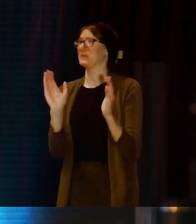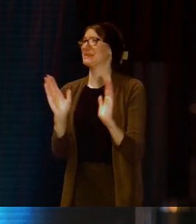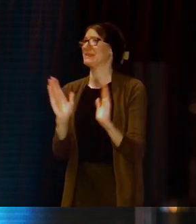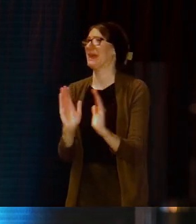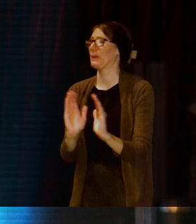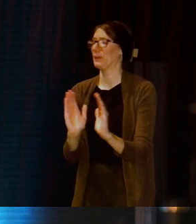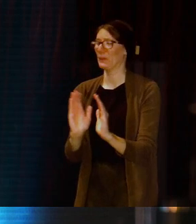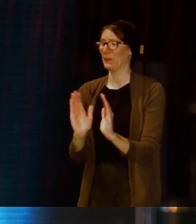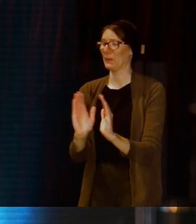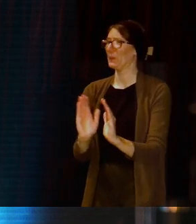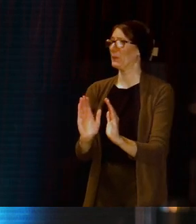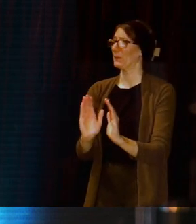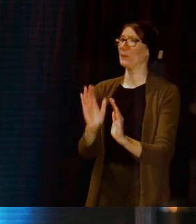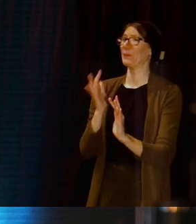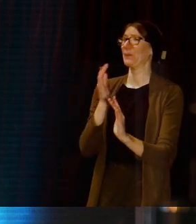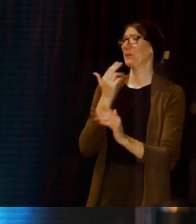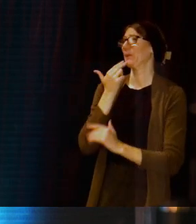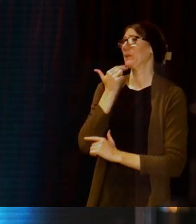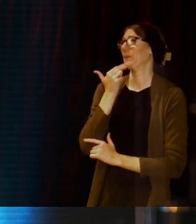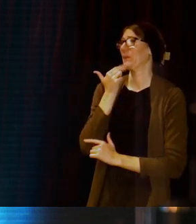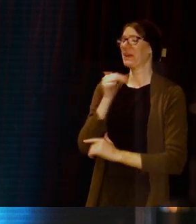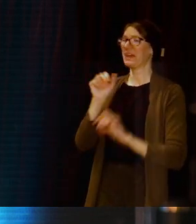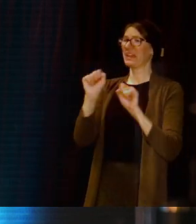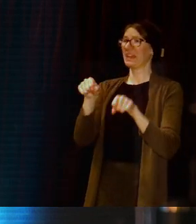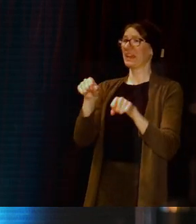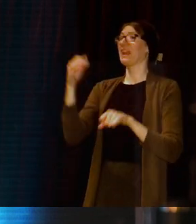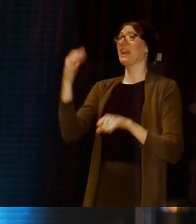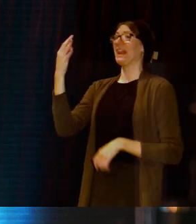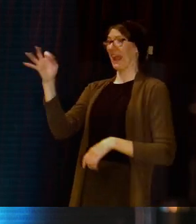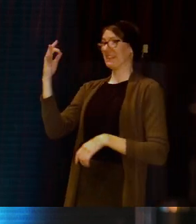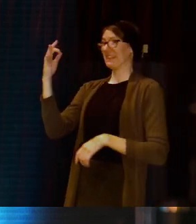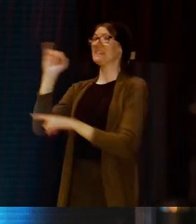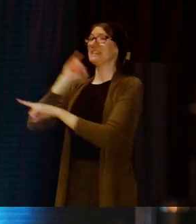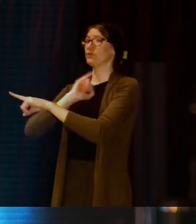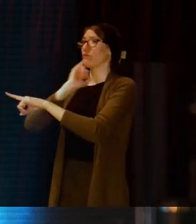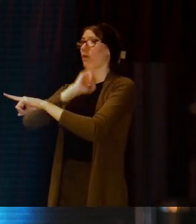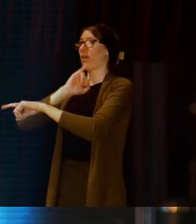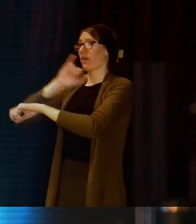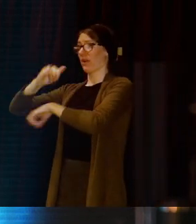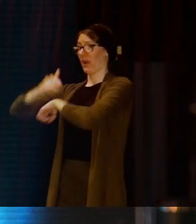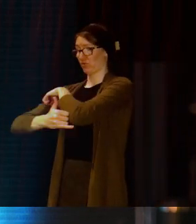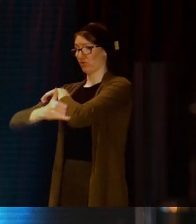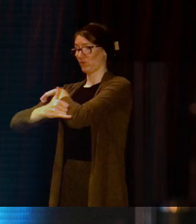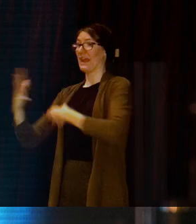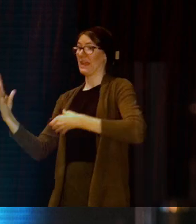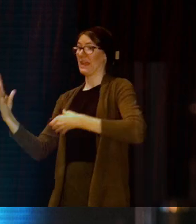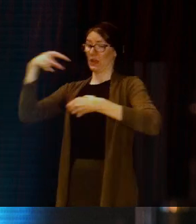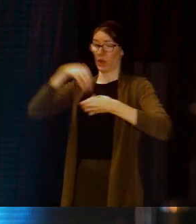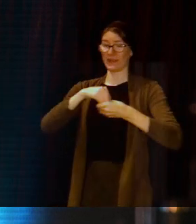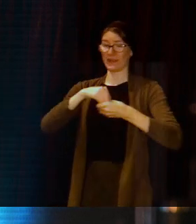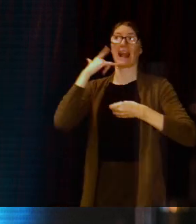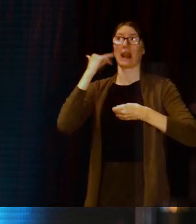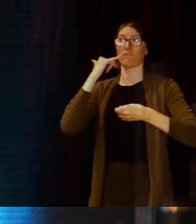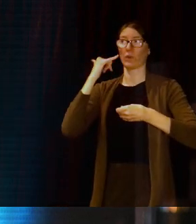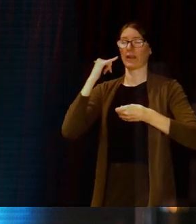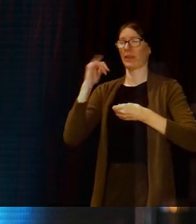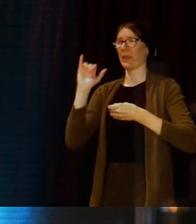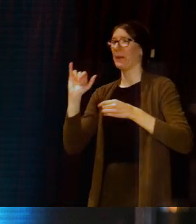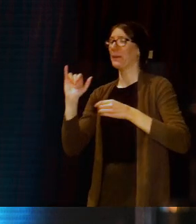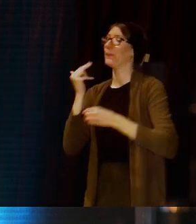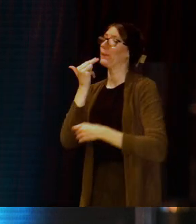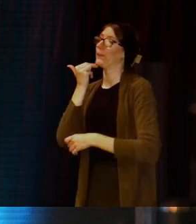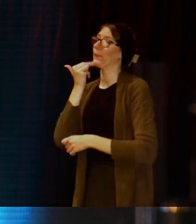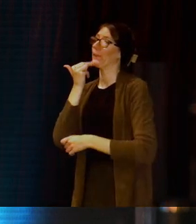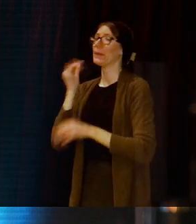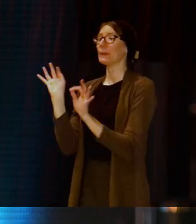you can fit 19 Israels just in the state of California? I mean, it's not a big place, and yet they're so small, and they have been